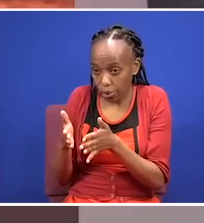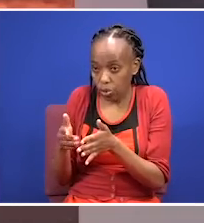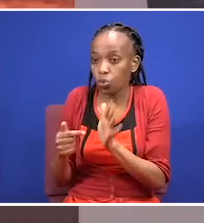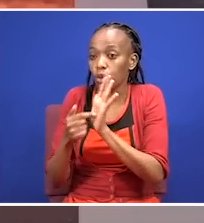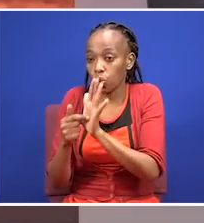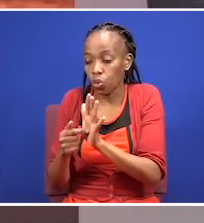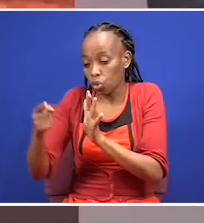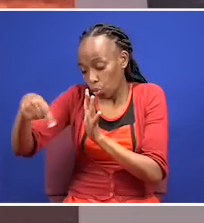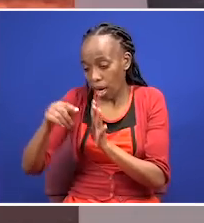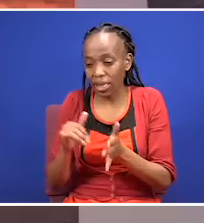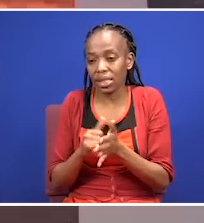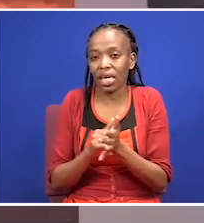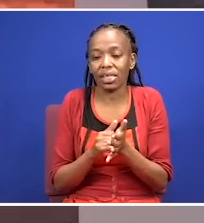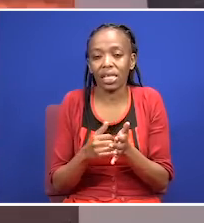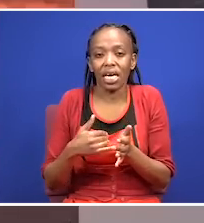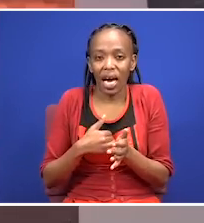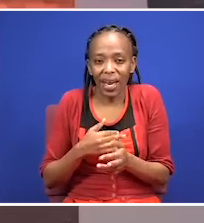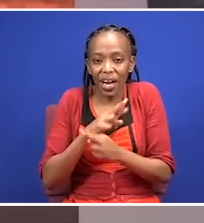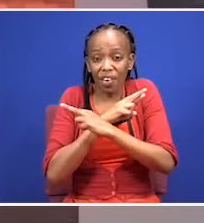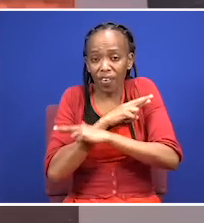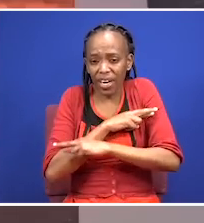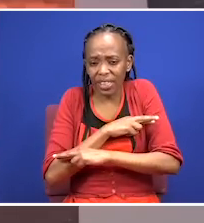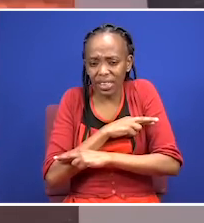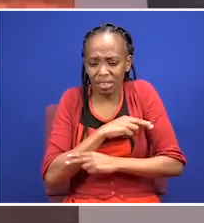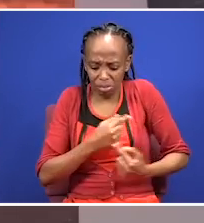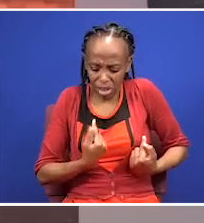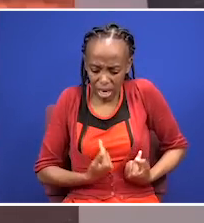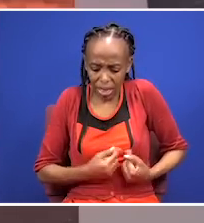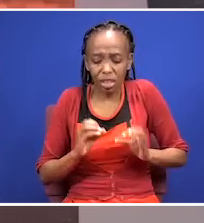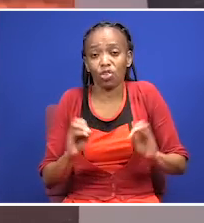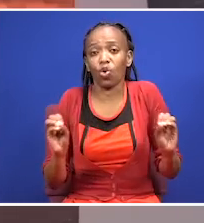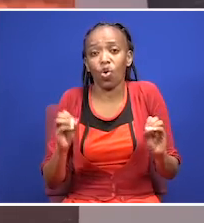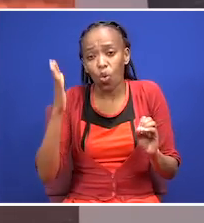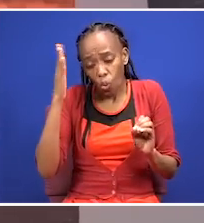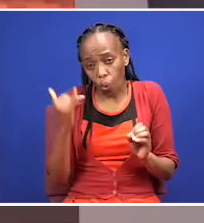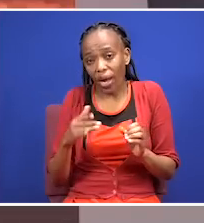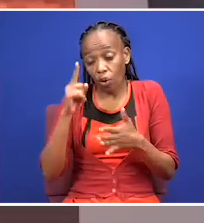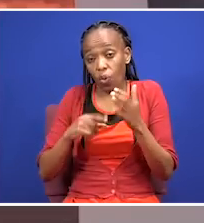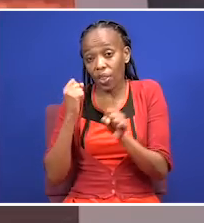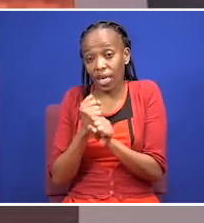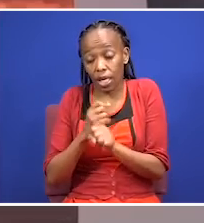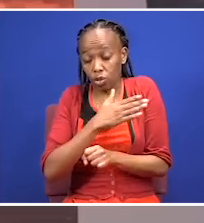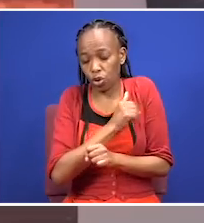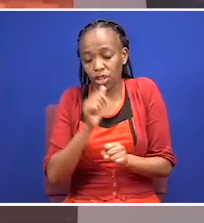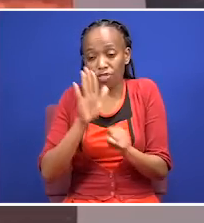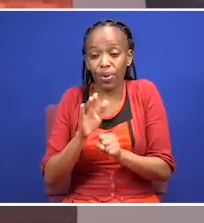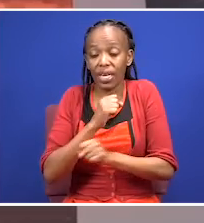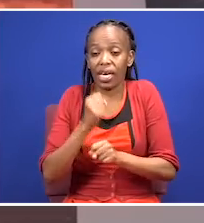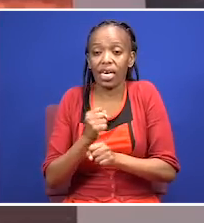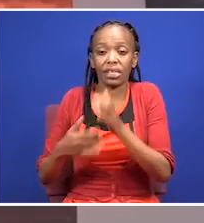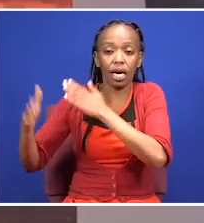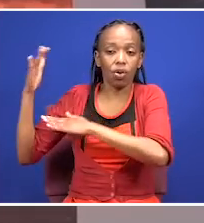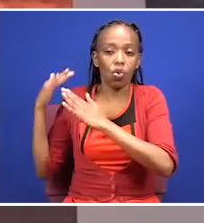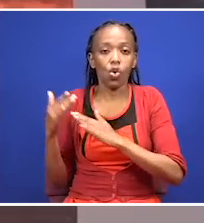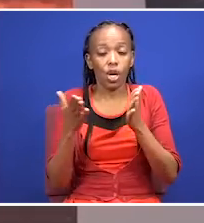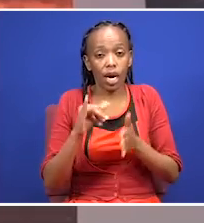indicate to us that they had a restlessness of a kind because of what they had done to joseph many years ago